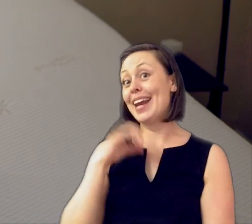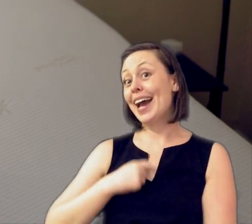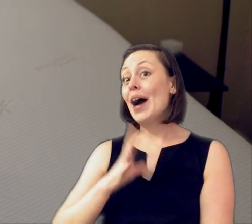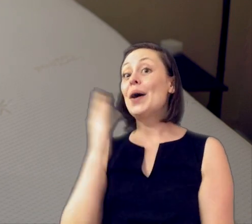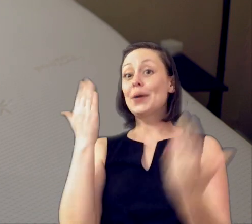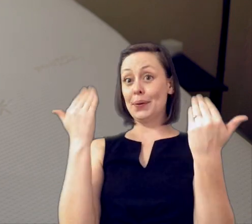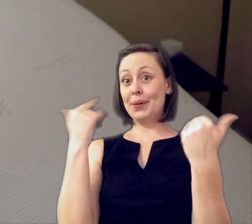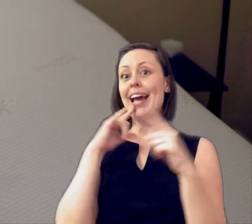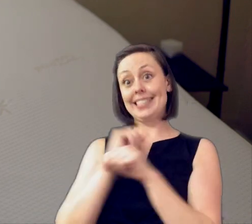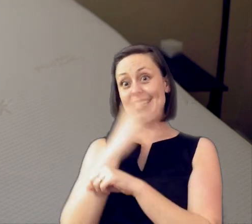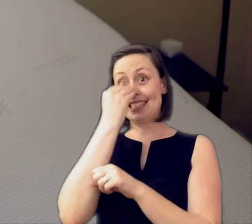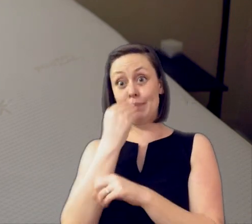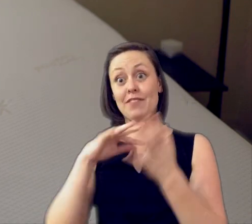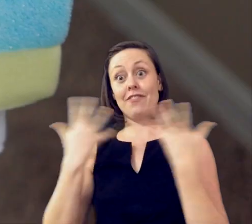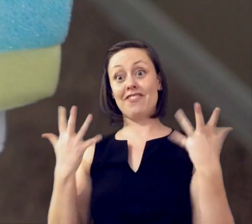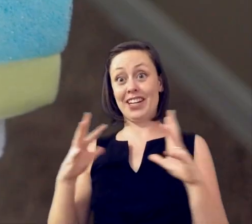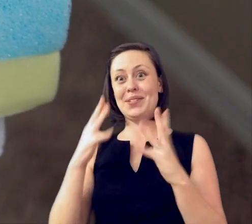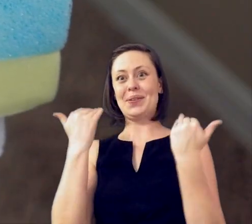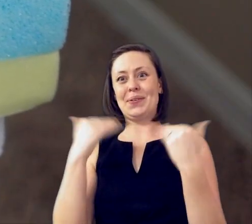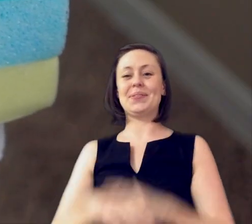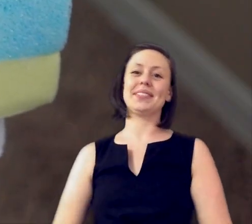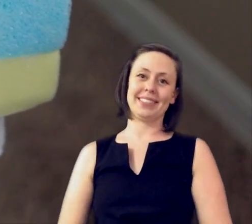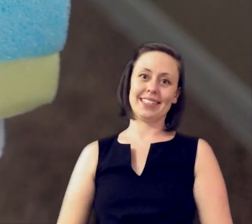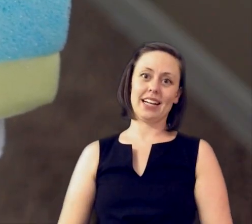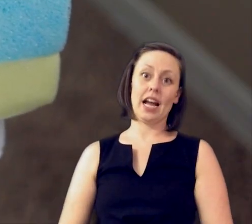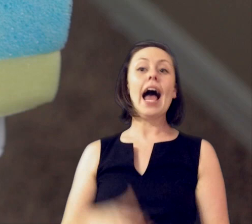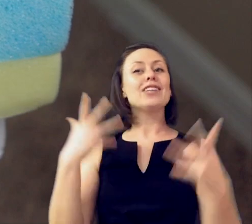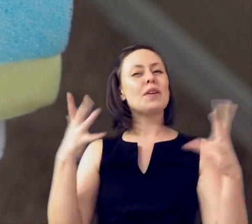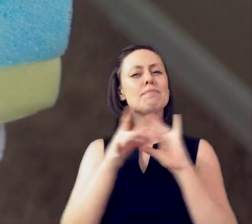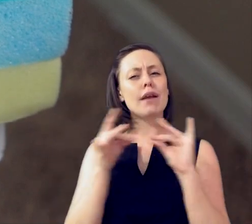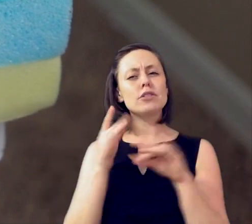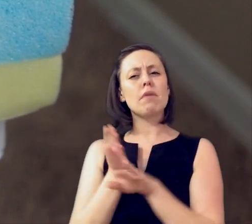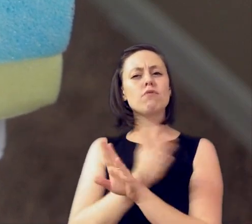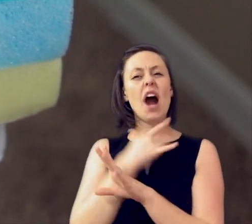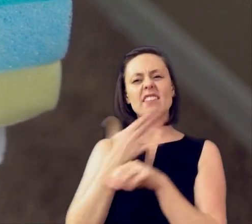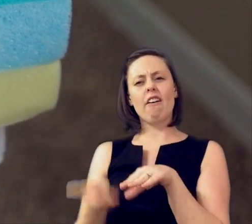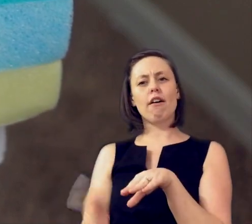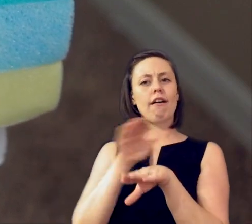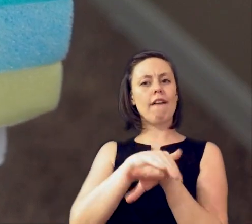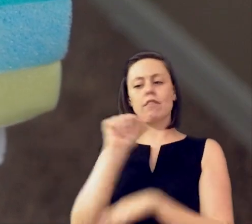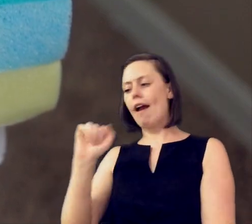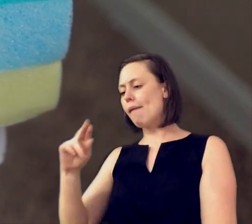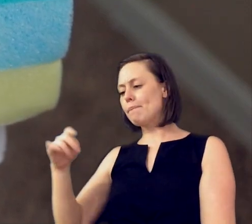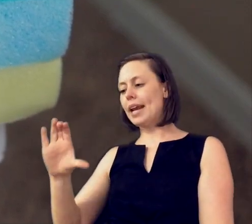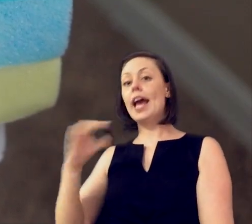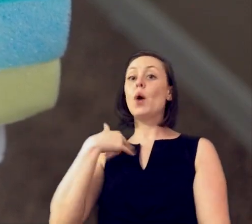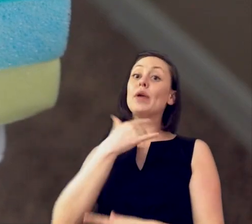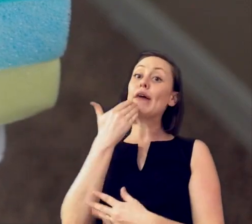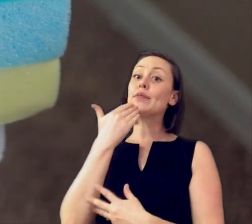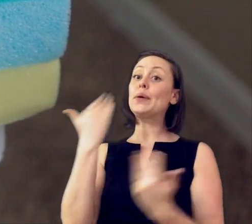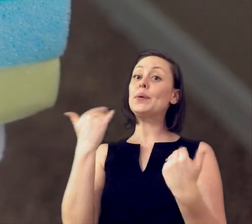as in it sleeps cool. As we mentioned earlier, for the covering of the AirPedic, we have a